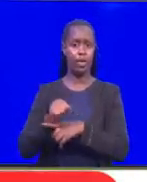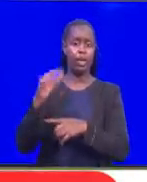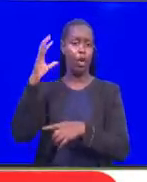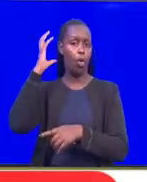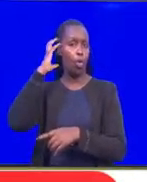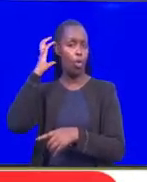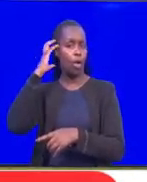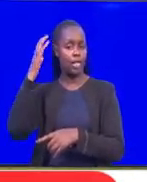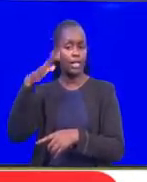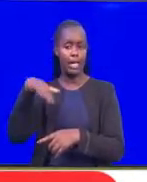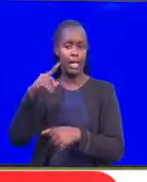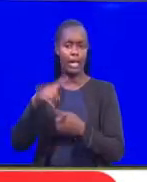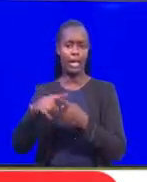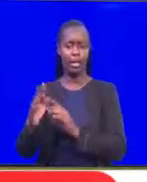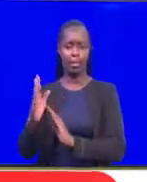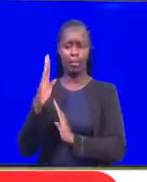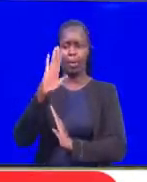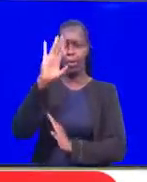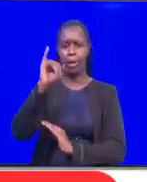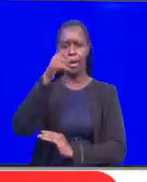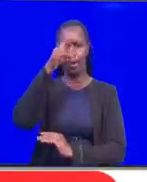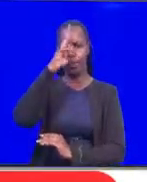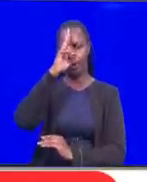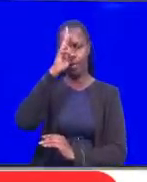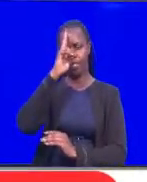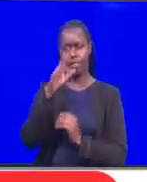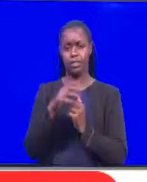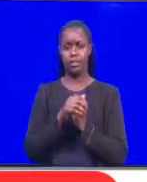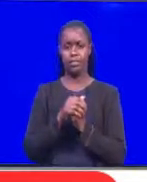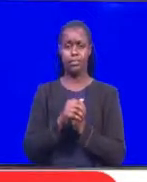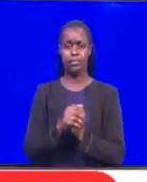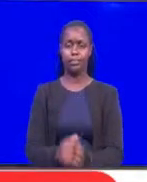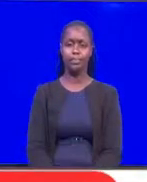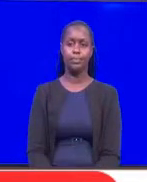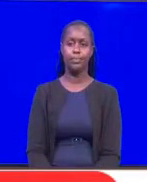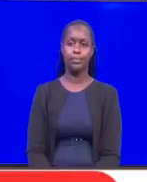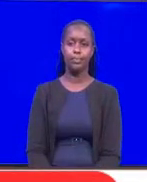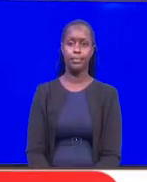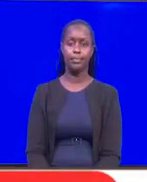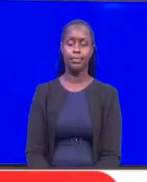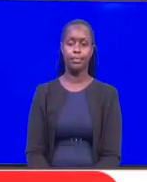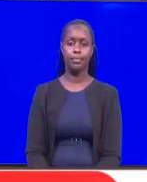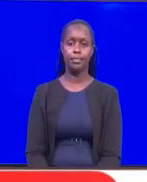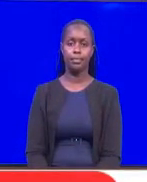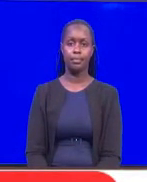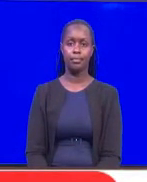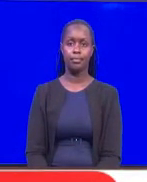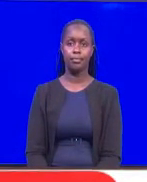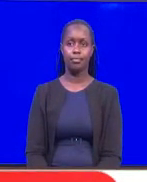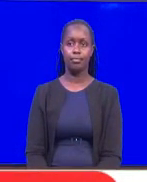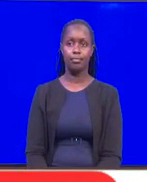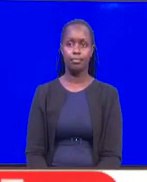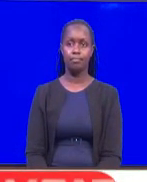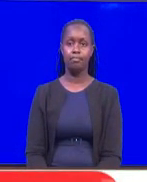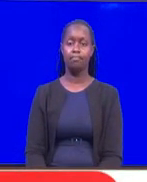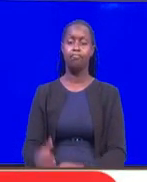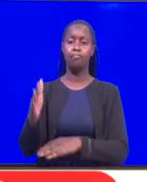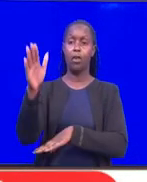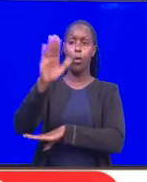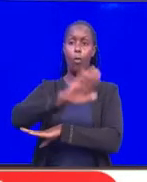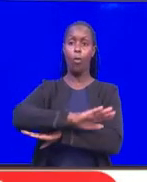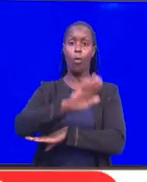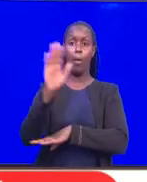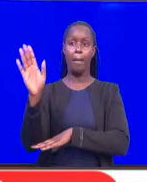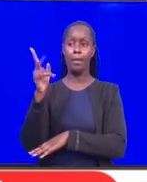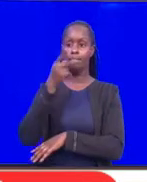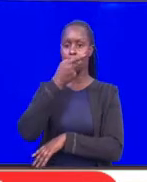by administration police. Ann Odida, TV47. In other news, Wiper Party leader